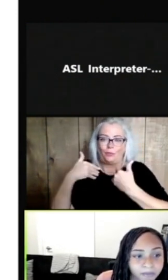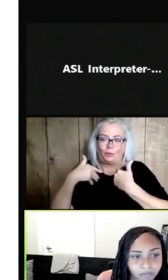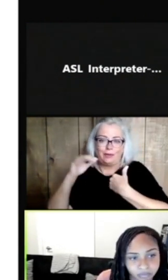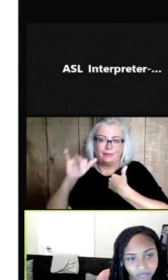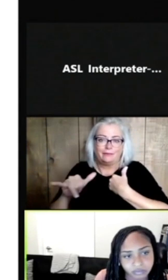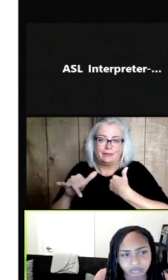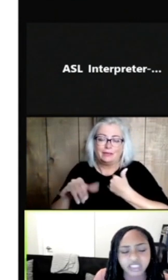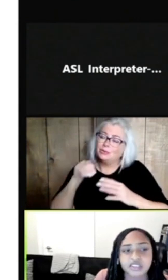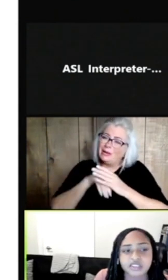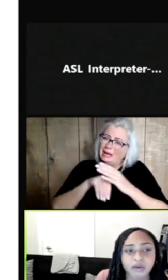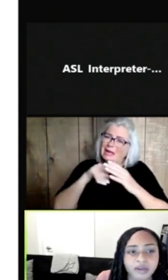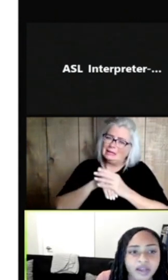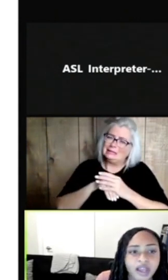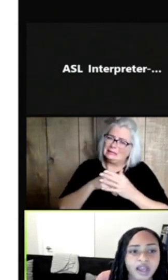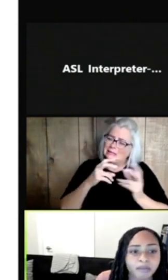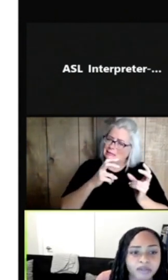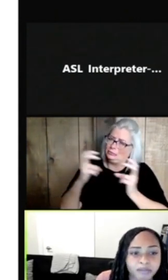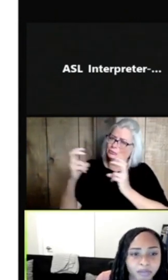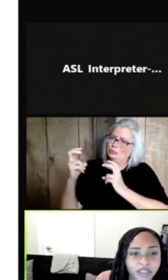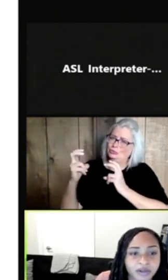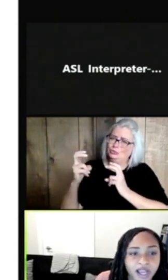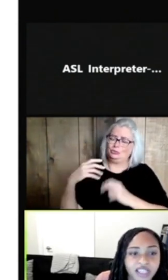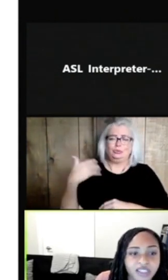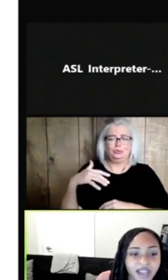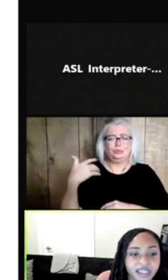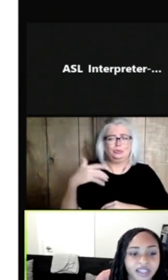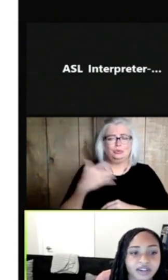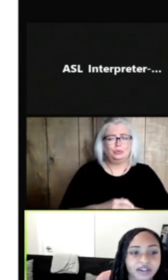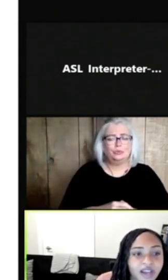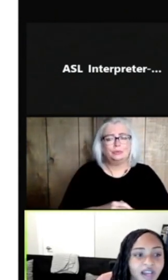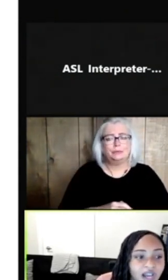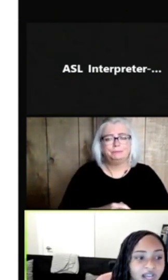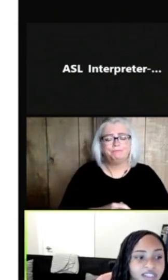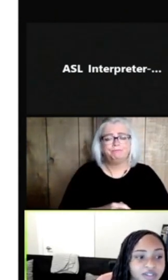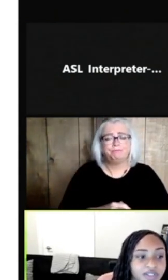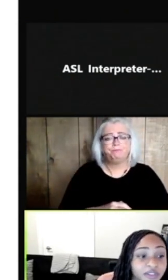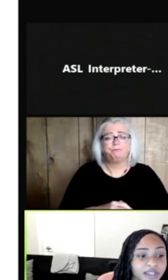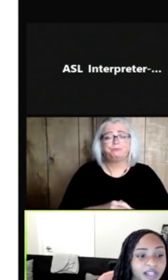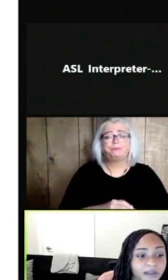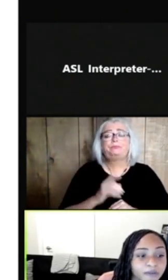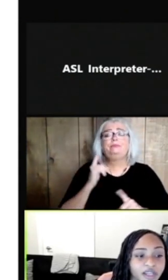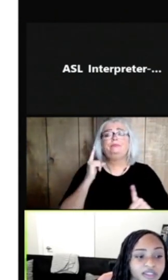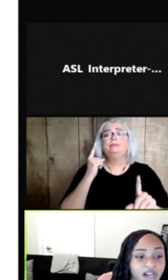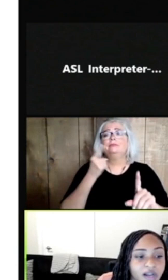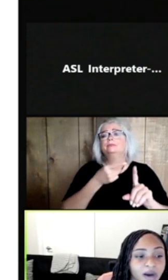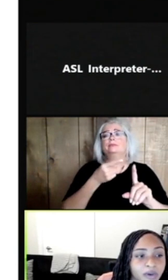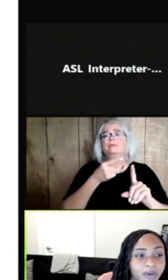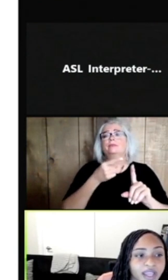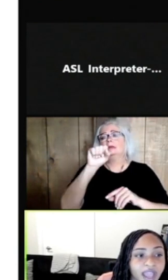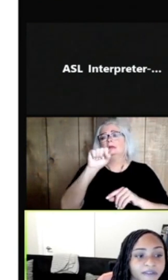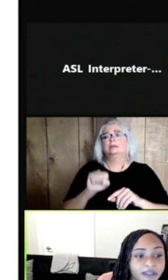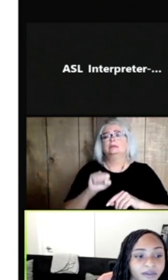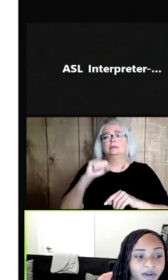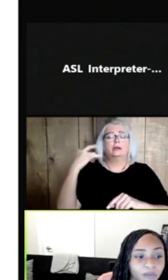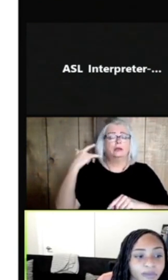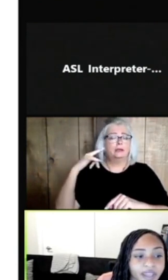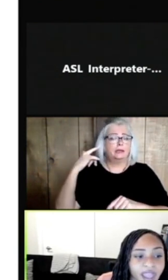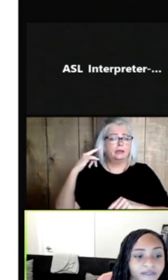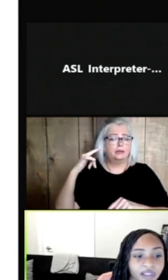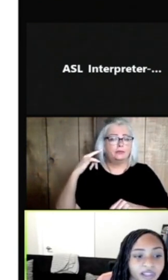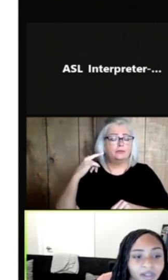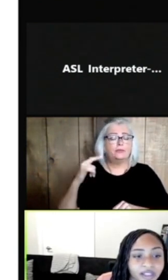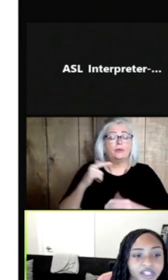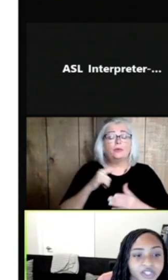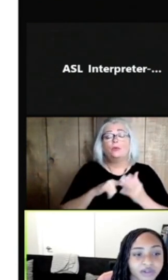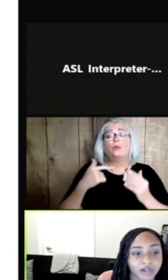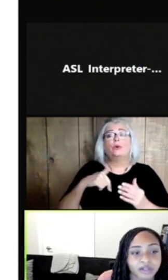access. So I want to bring you guys back here to Southern California and talk about what we have